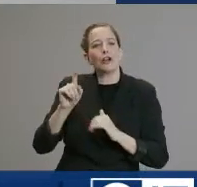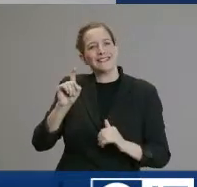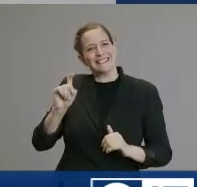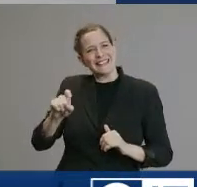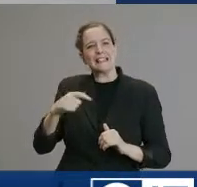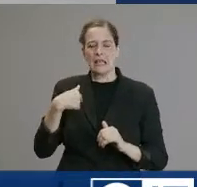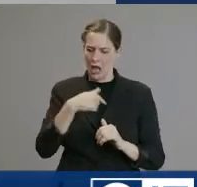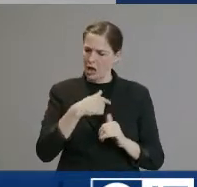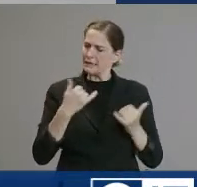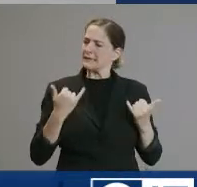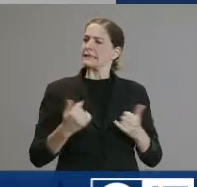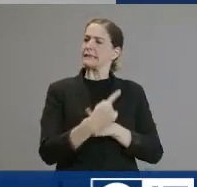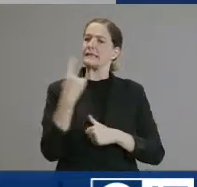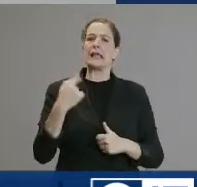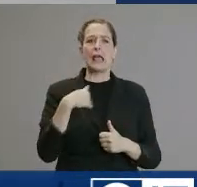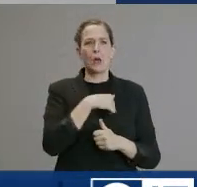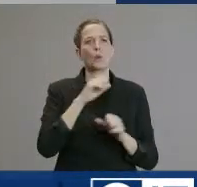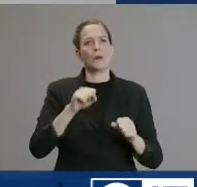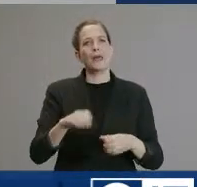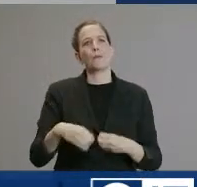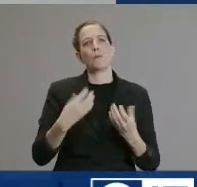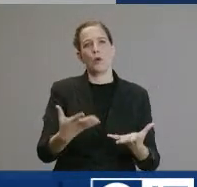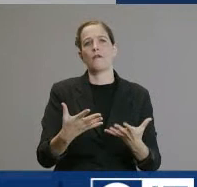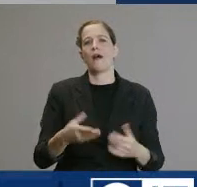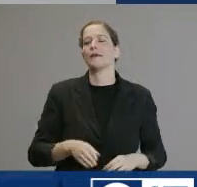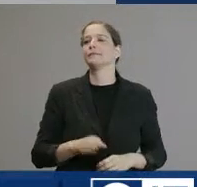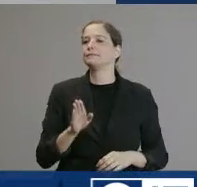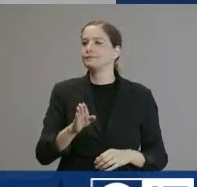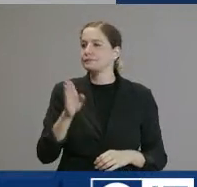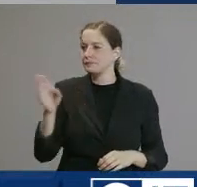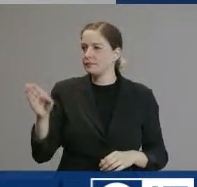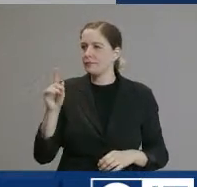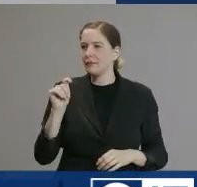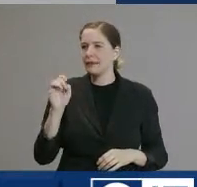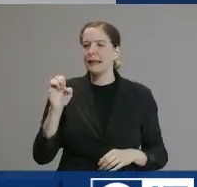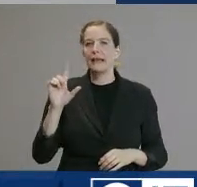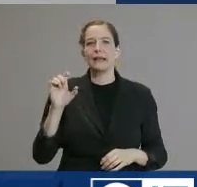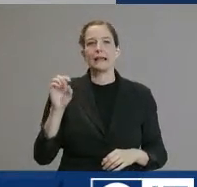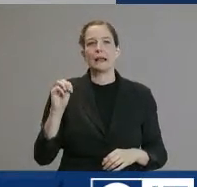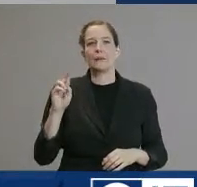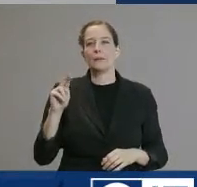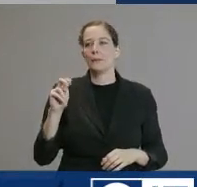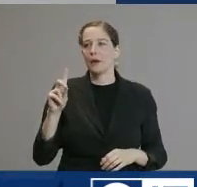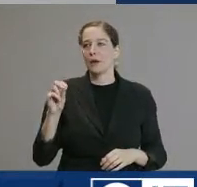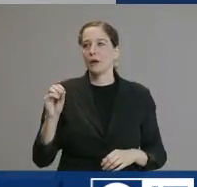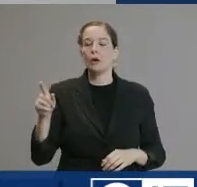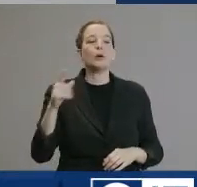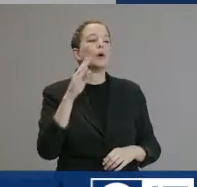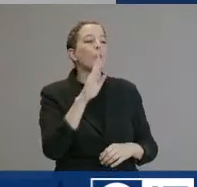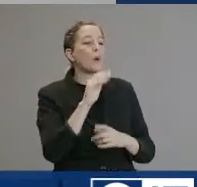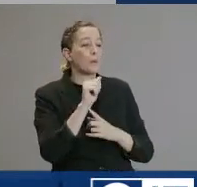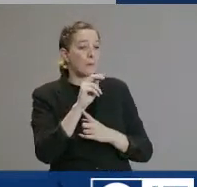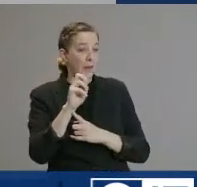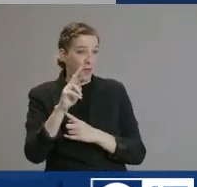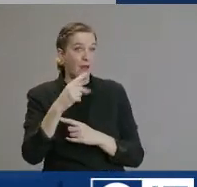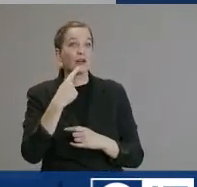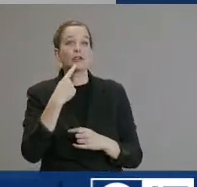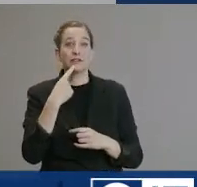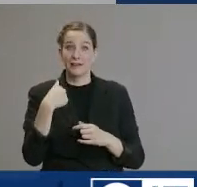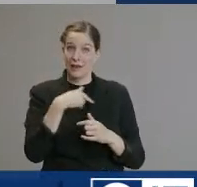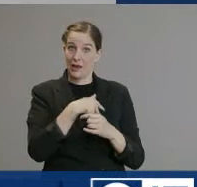Telemwindow. So if Banner was saying that they were worried about reaching capacity, what changed this week that now